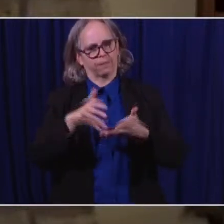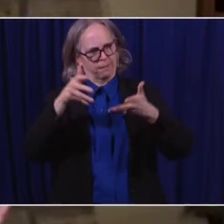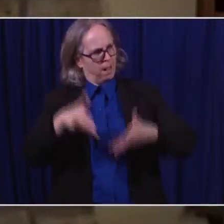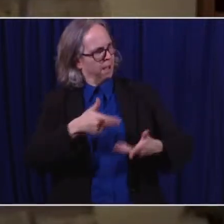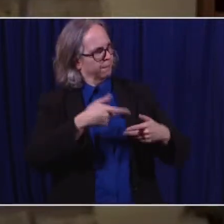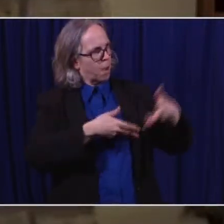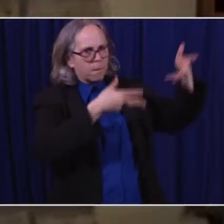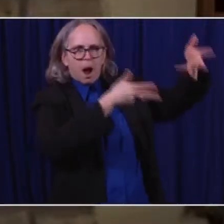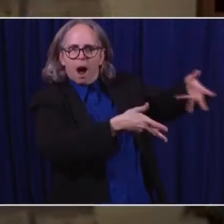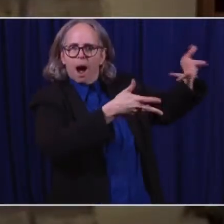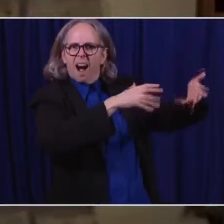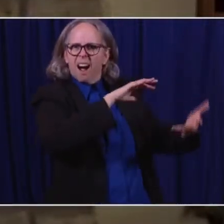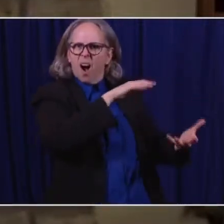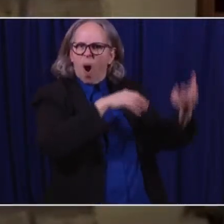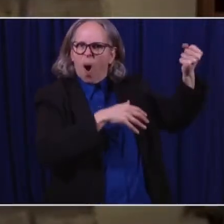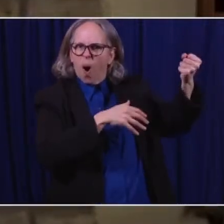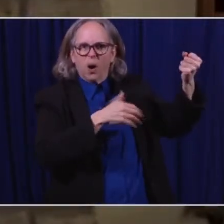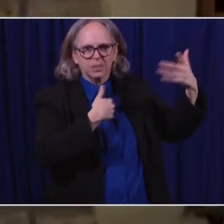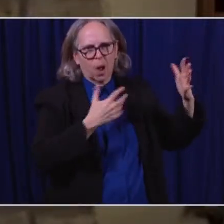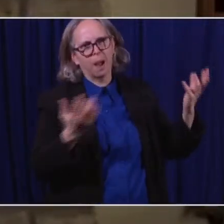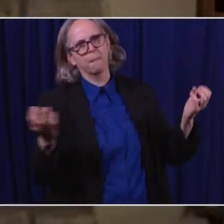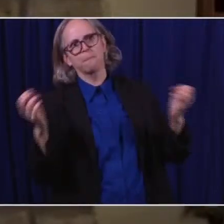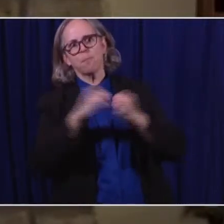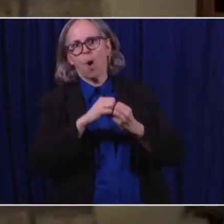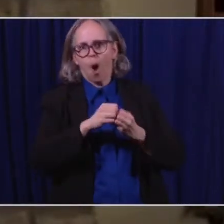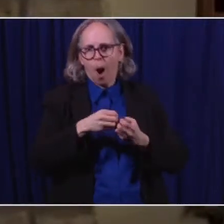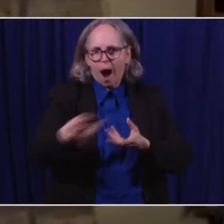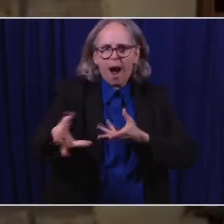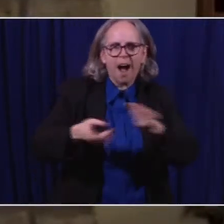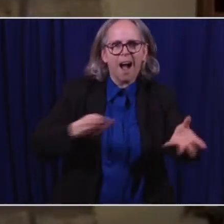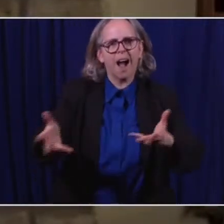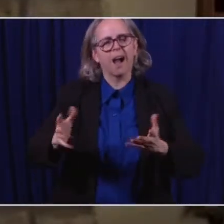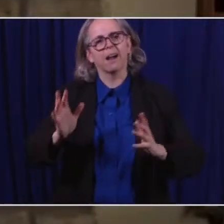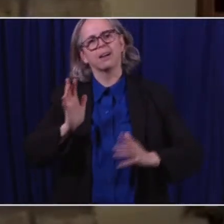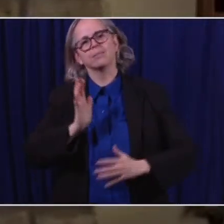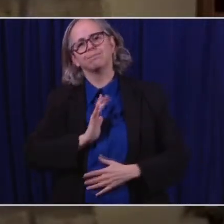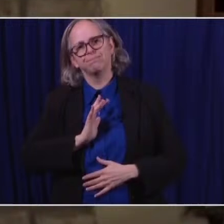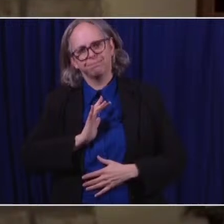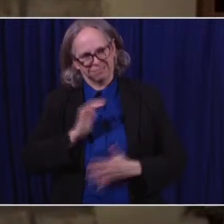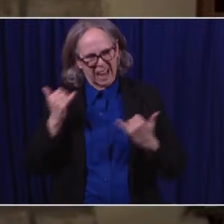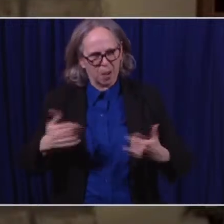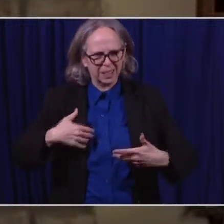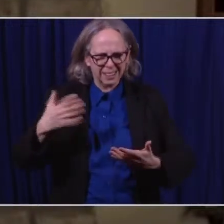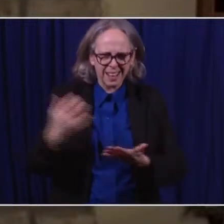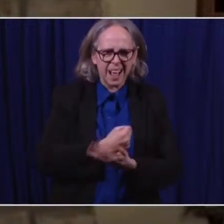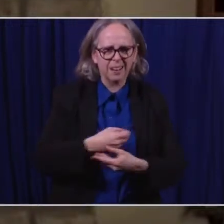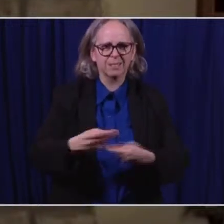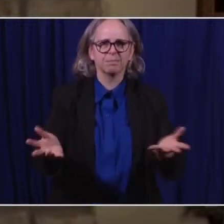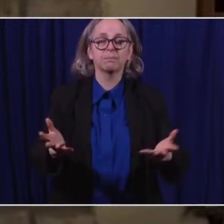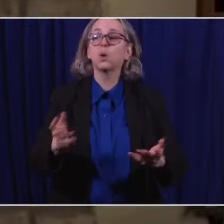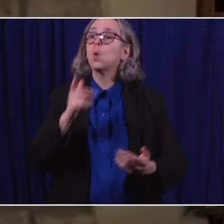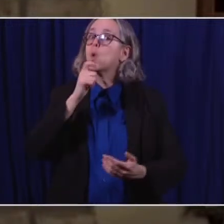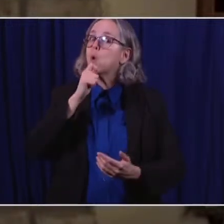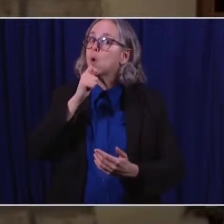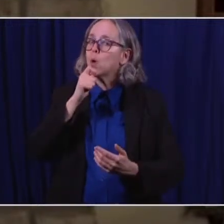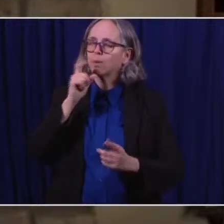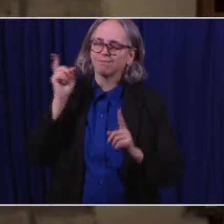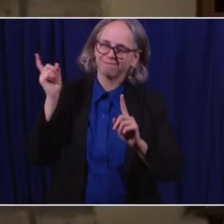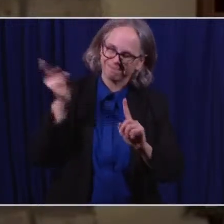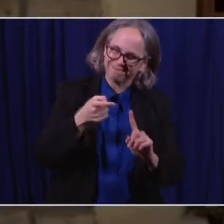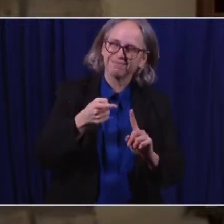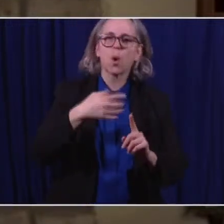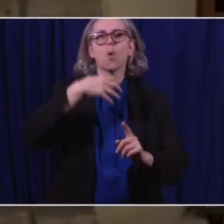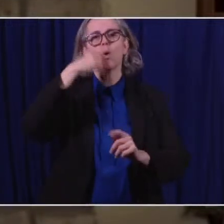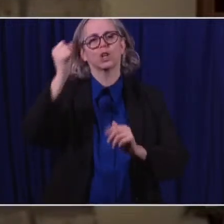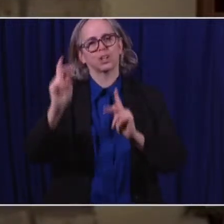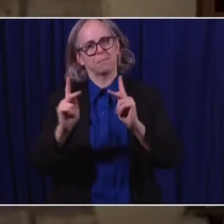extra 38,500 to our older Ohioans. Just very, very important